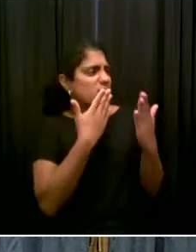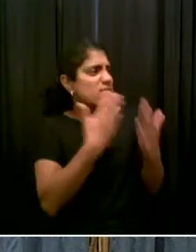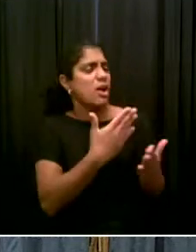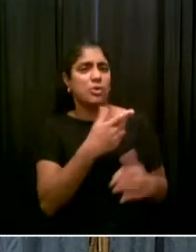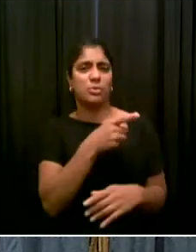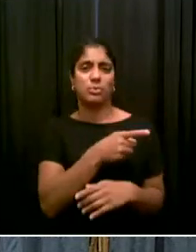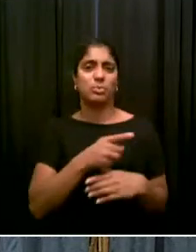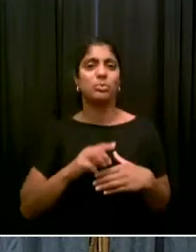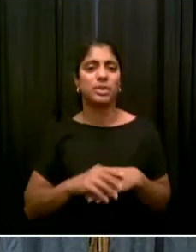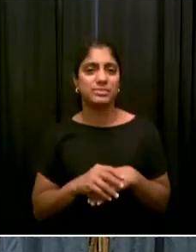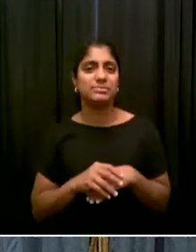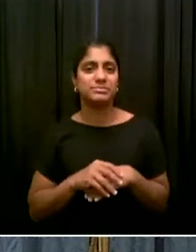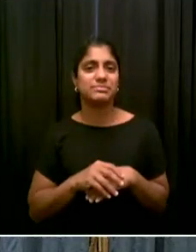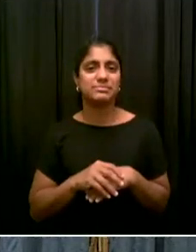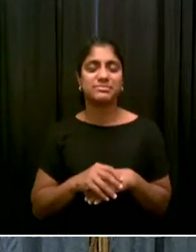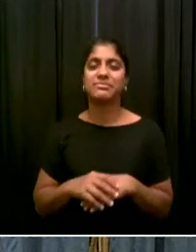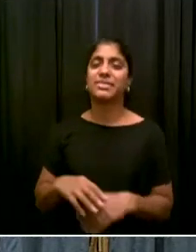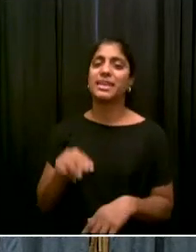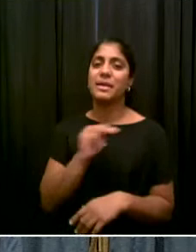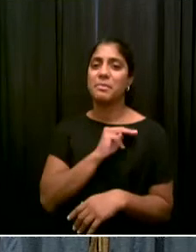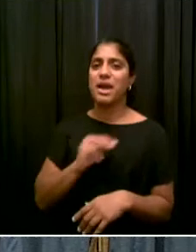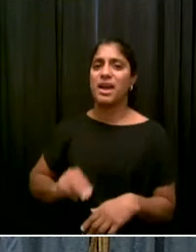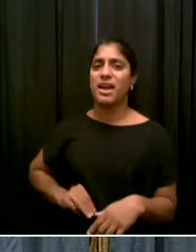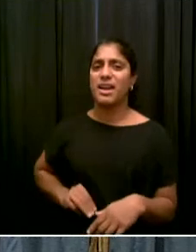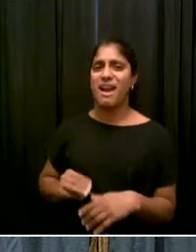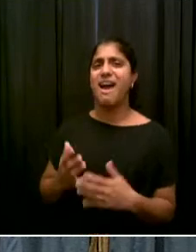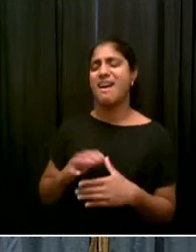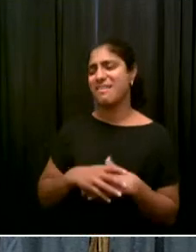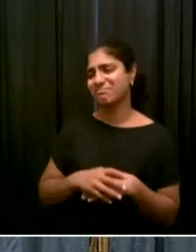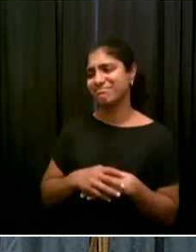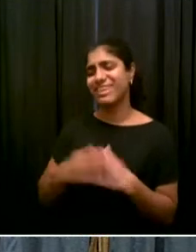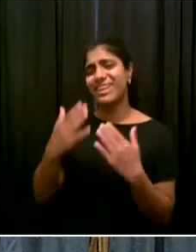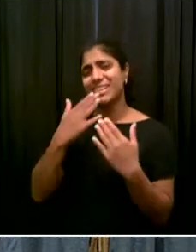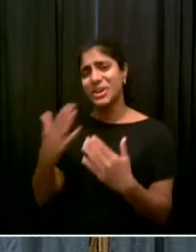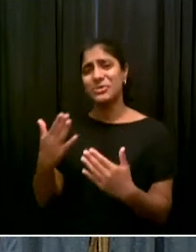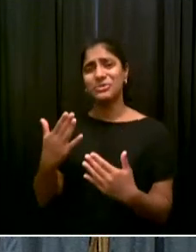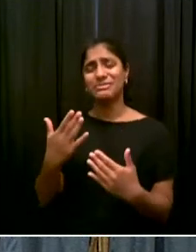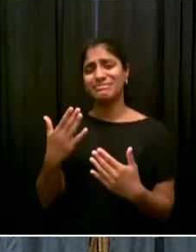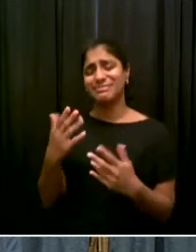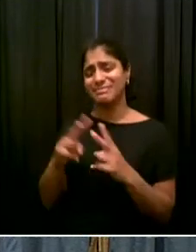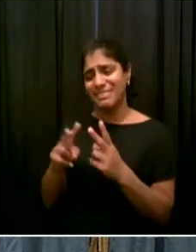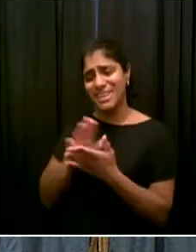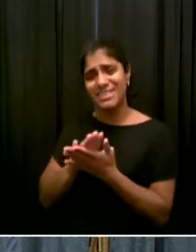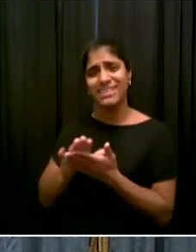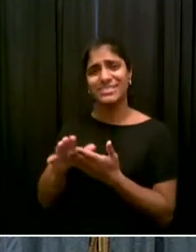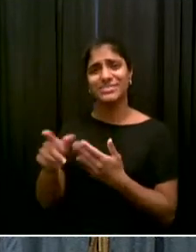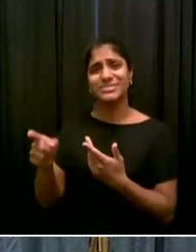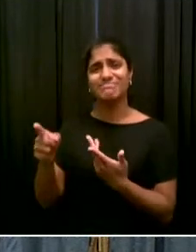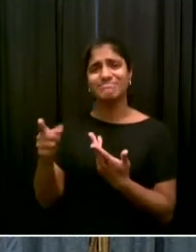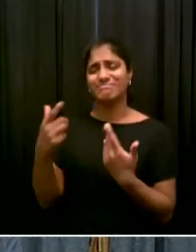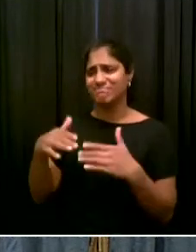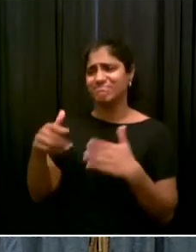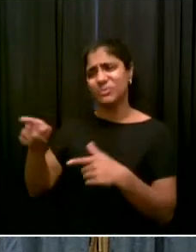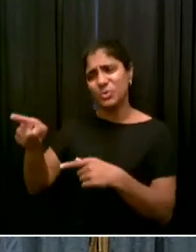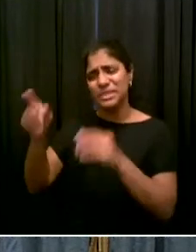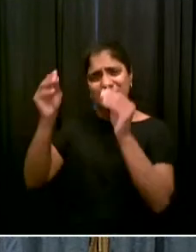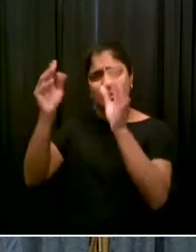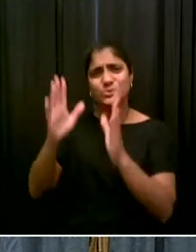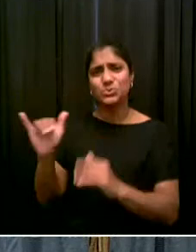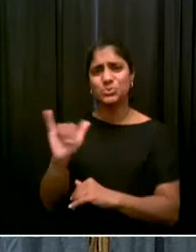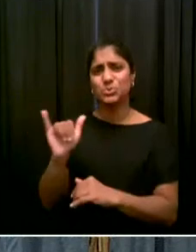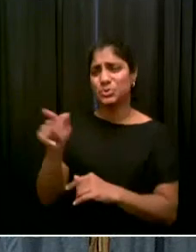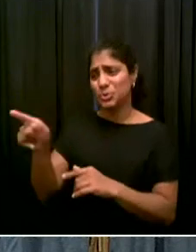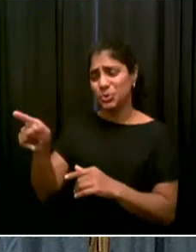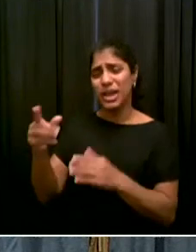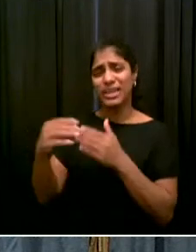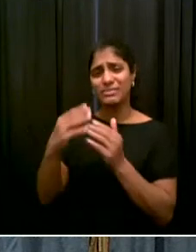more than earned them. But you've been the teacher, you've been the guide. So thank you, but I'm going to turn it back and say, nope, you've been the